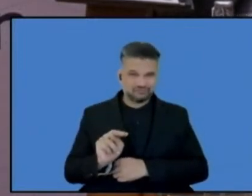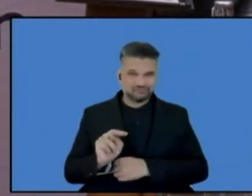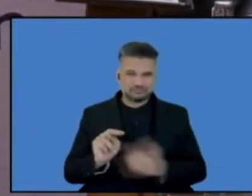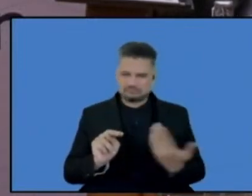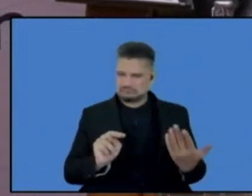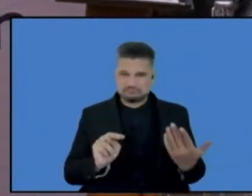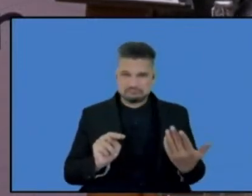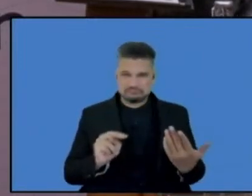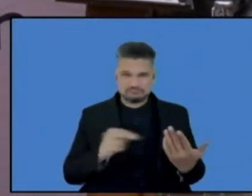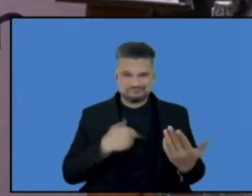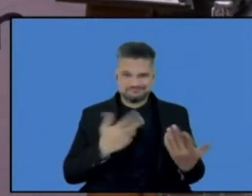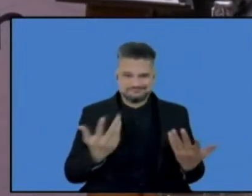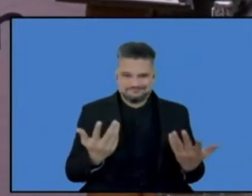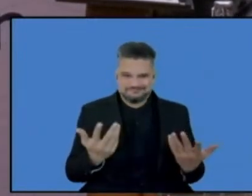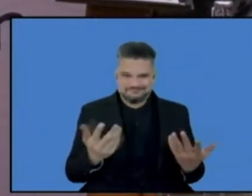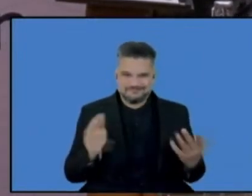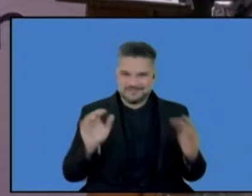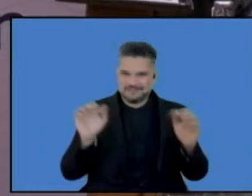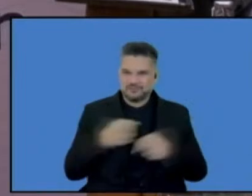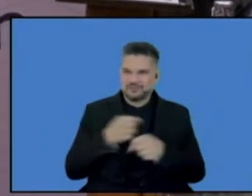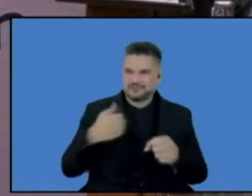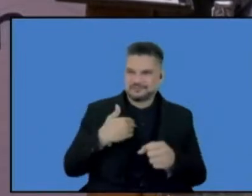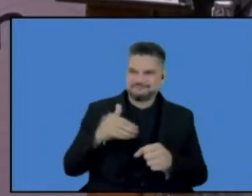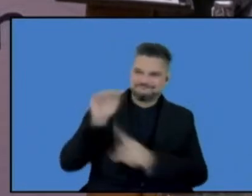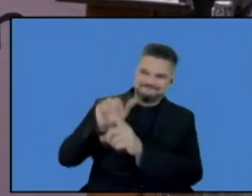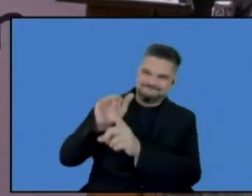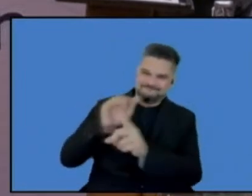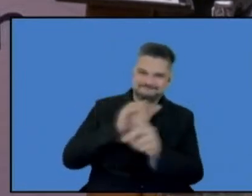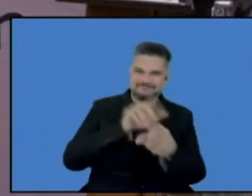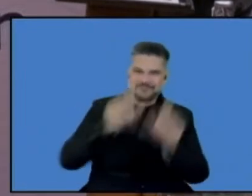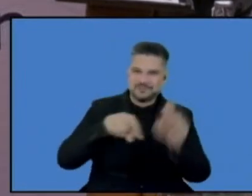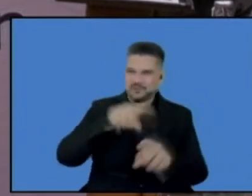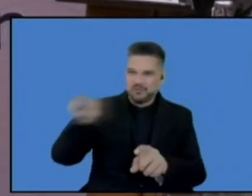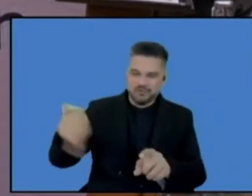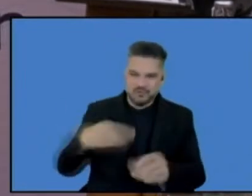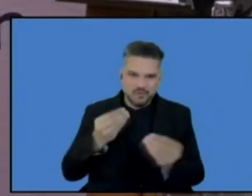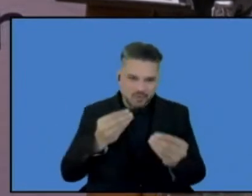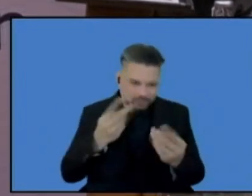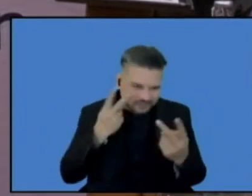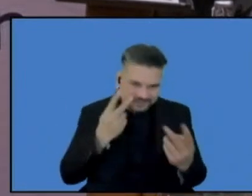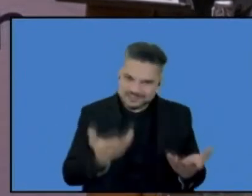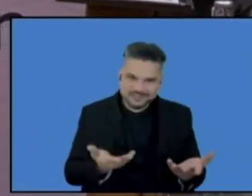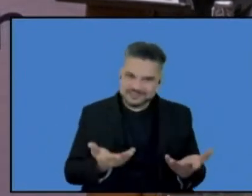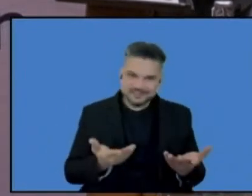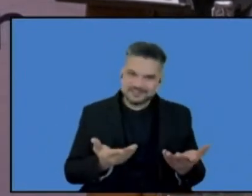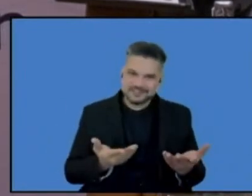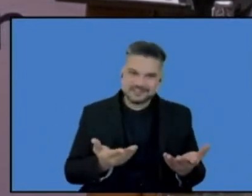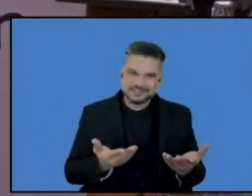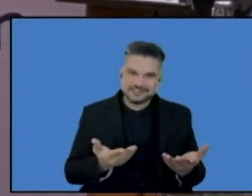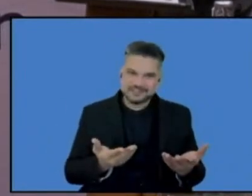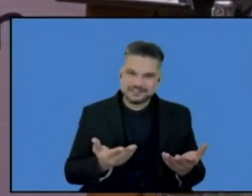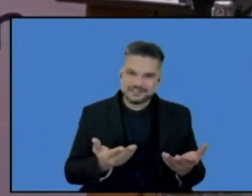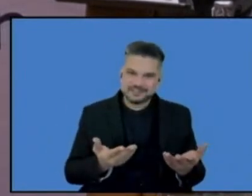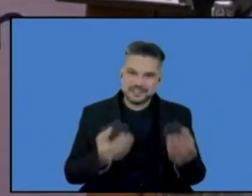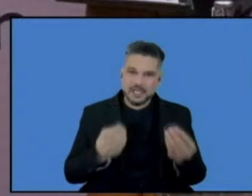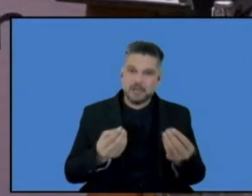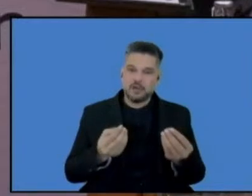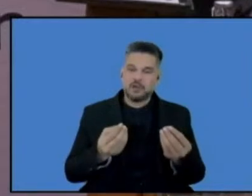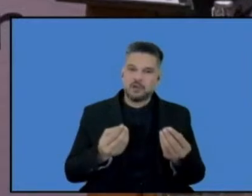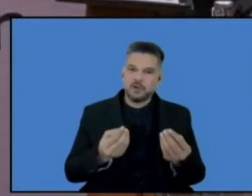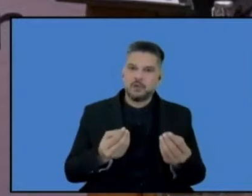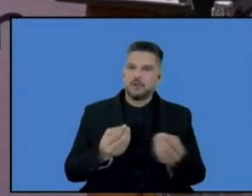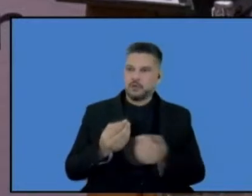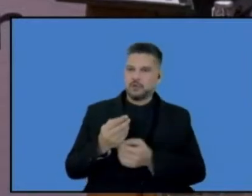much we did evolve. For UNFPA, it's extremely important that by upholding and